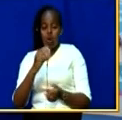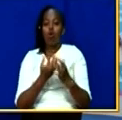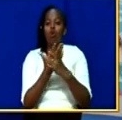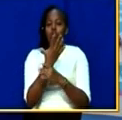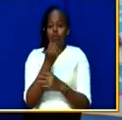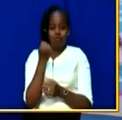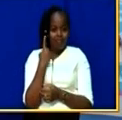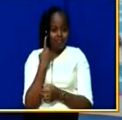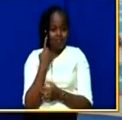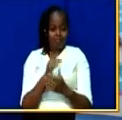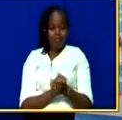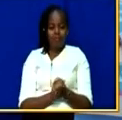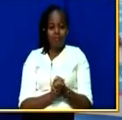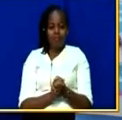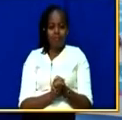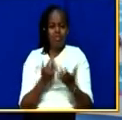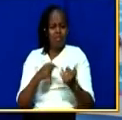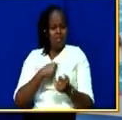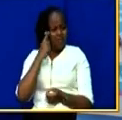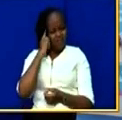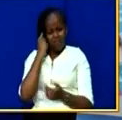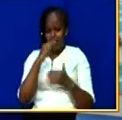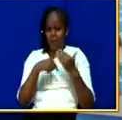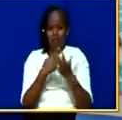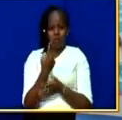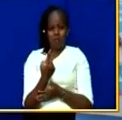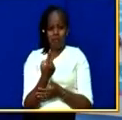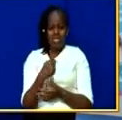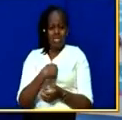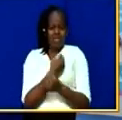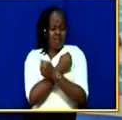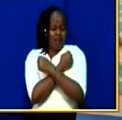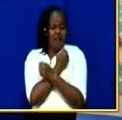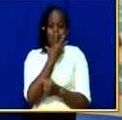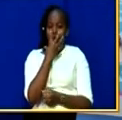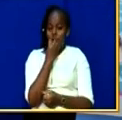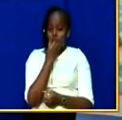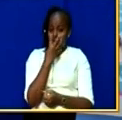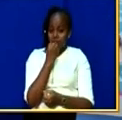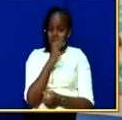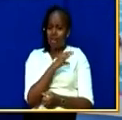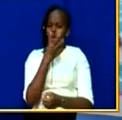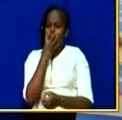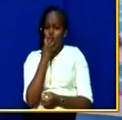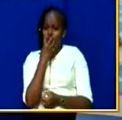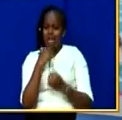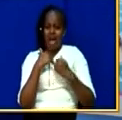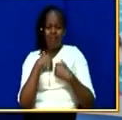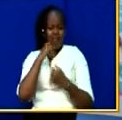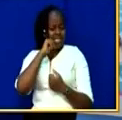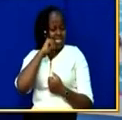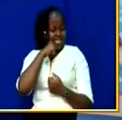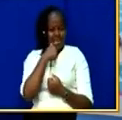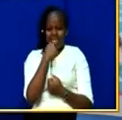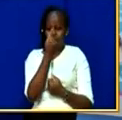Yeah. I'm thinking of one. Uh-huh. I love oranges. Ah. And oranges has got some